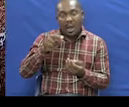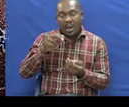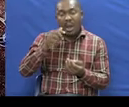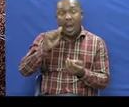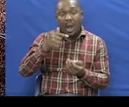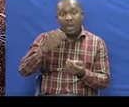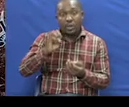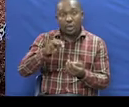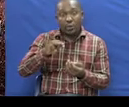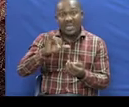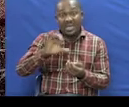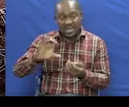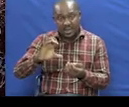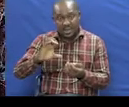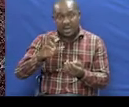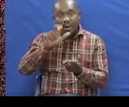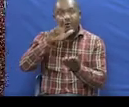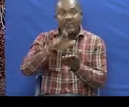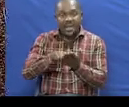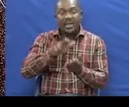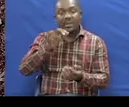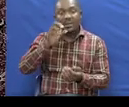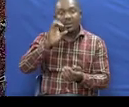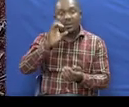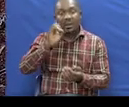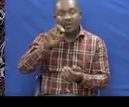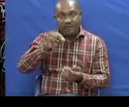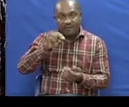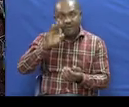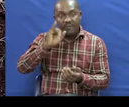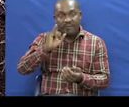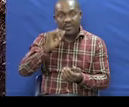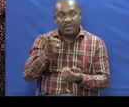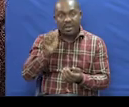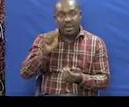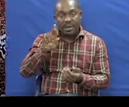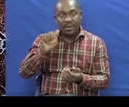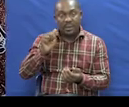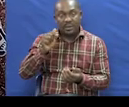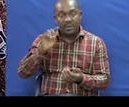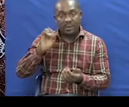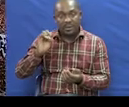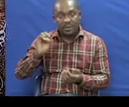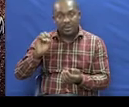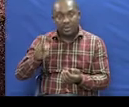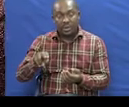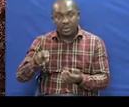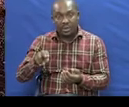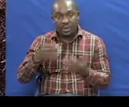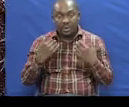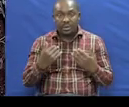Starting with scandium, the electronic, because atomic number is 21, that means it has